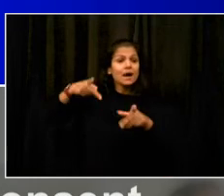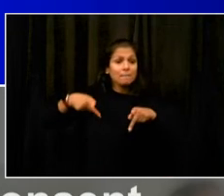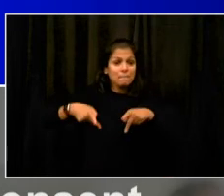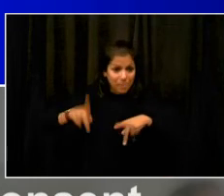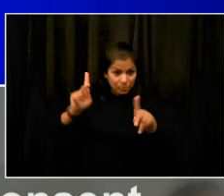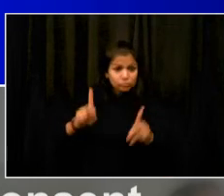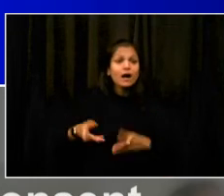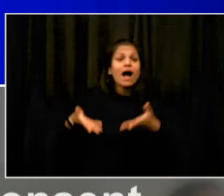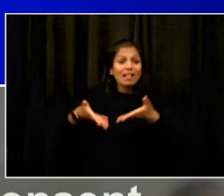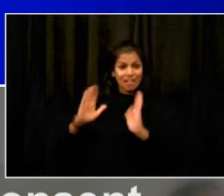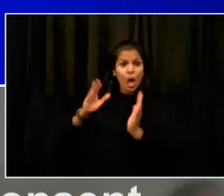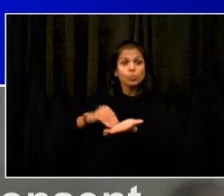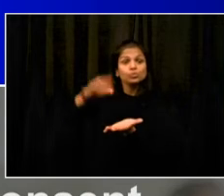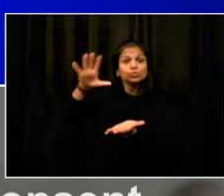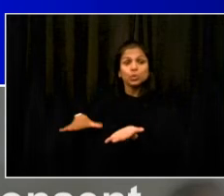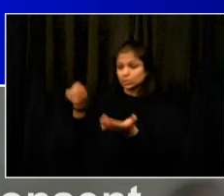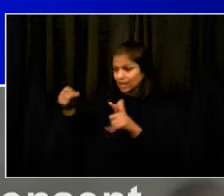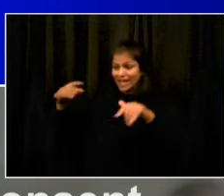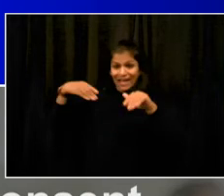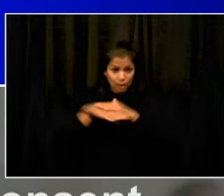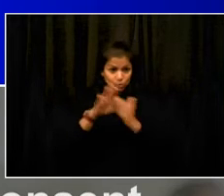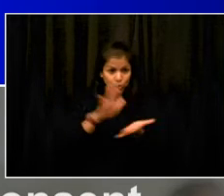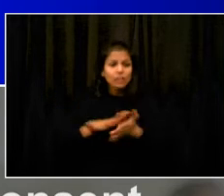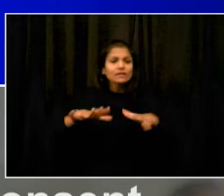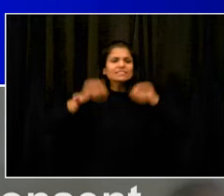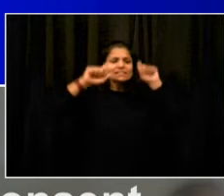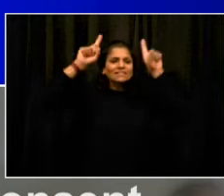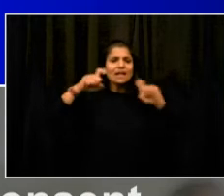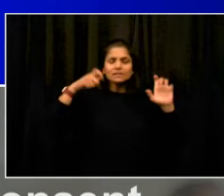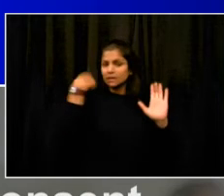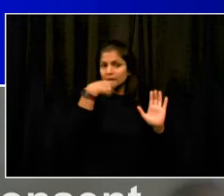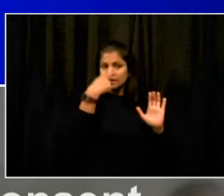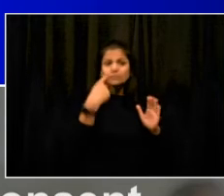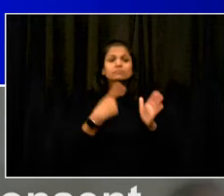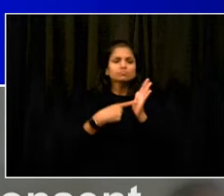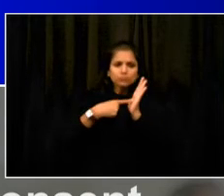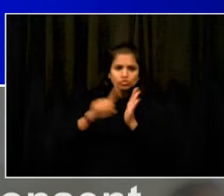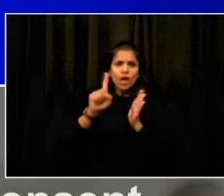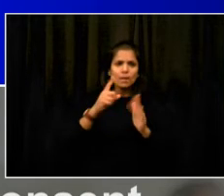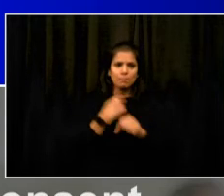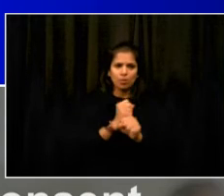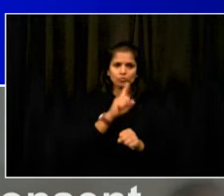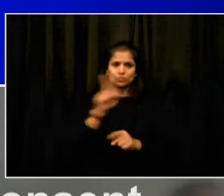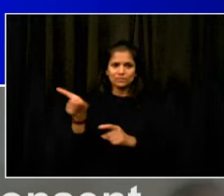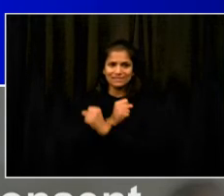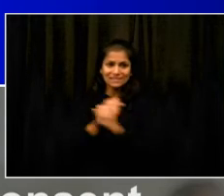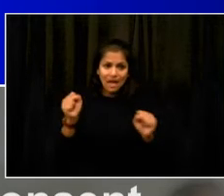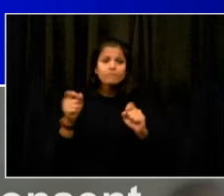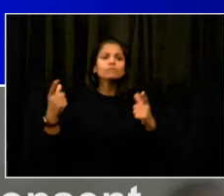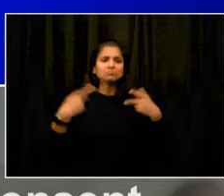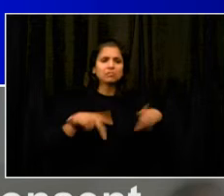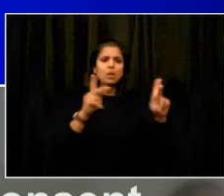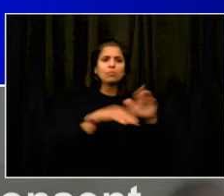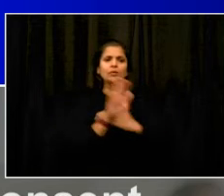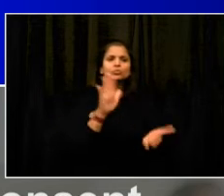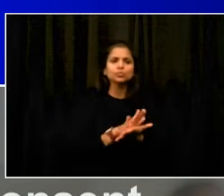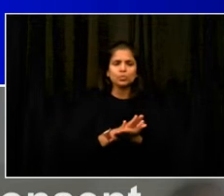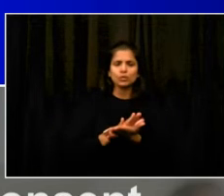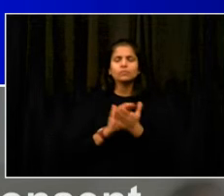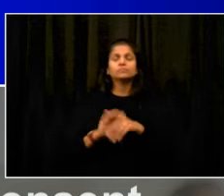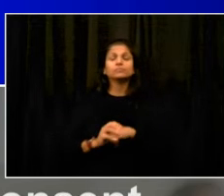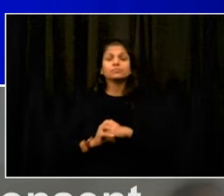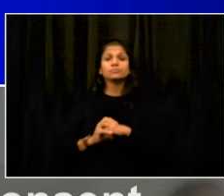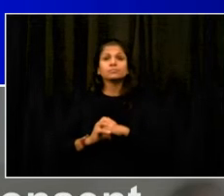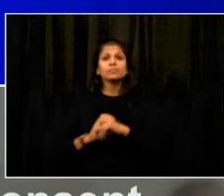kids in school who are signed up for in-person learning, and any family that's signed up for in-person learning and does not actually intend for their child to